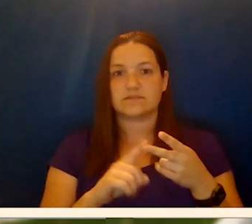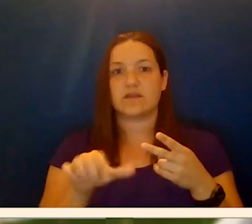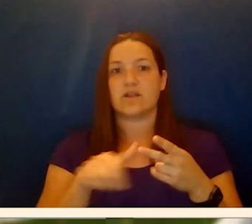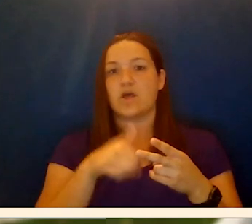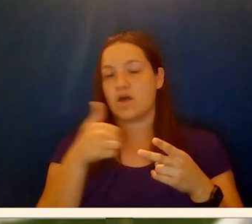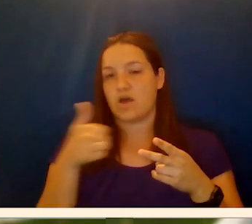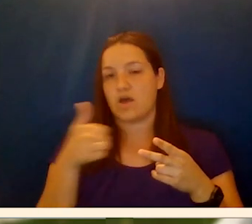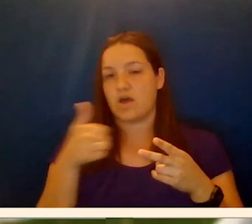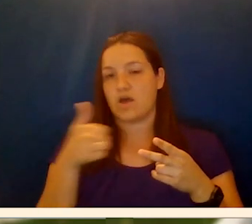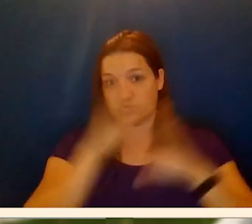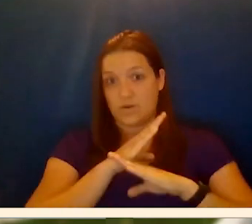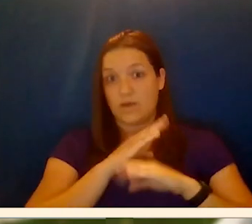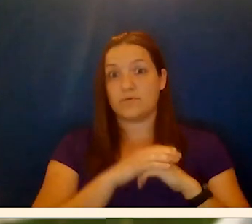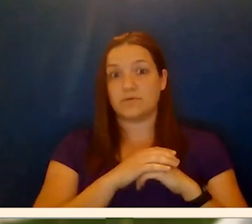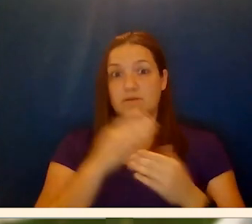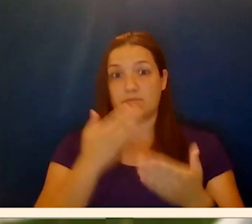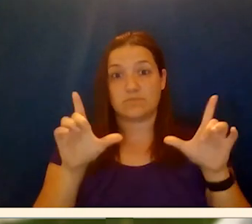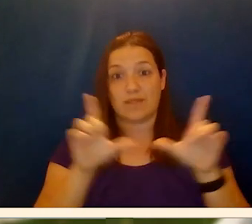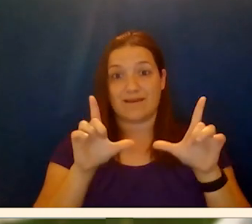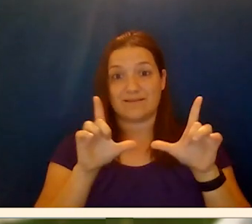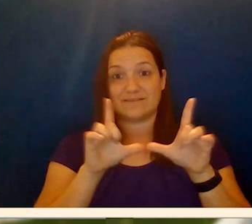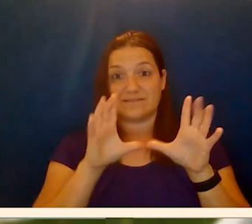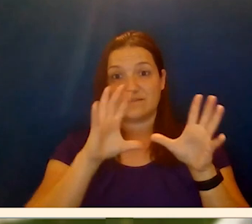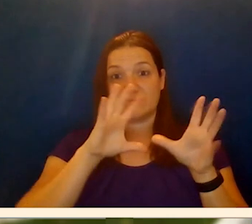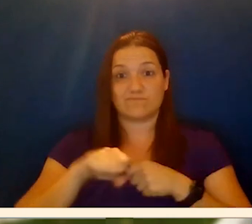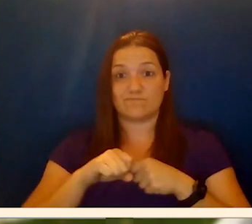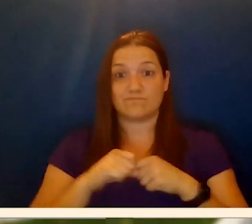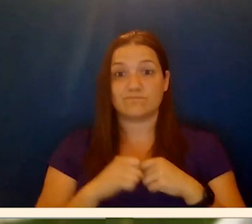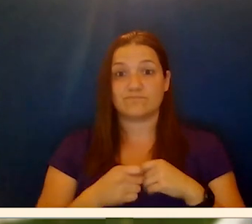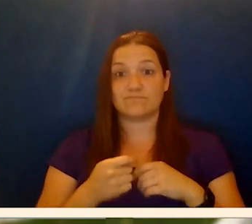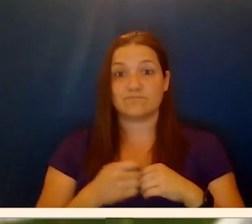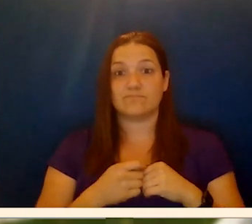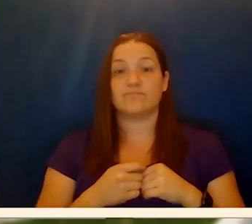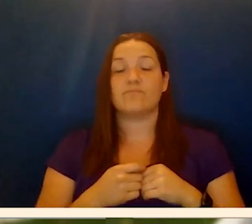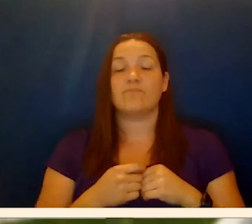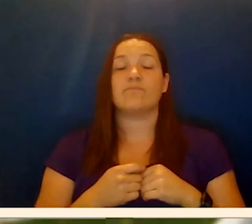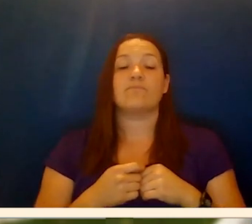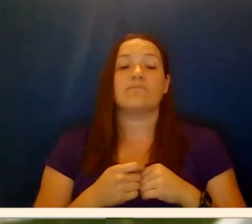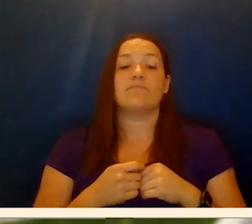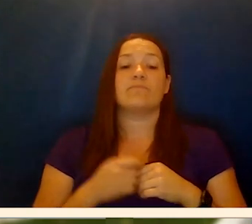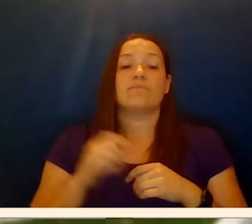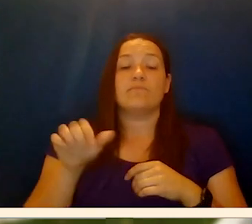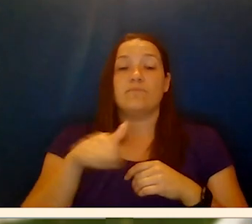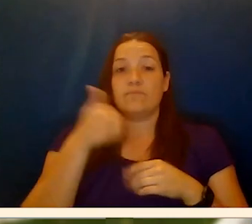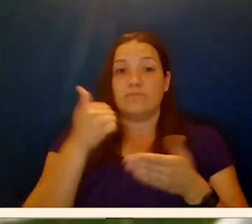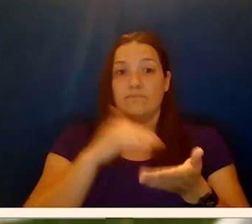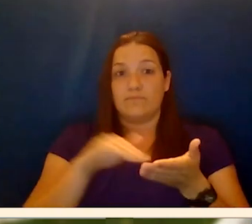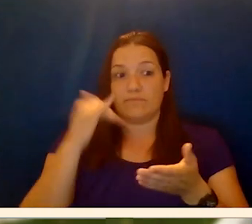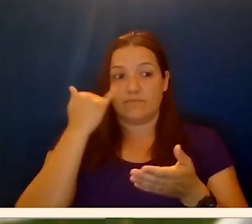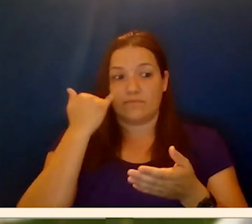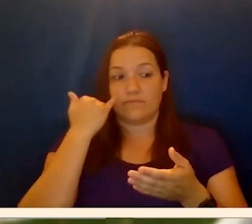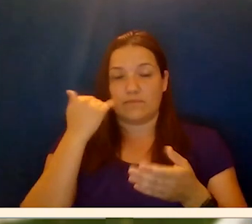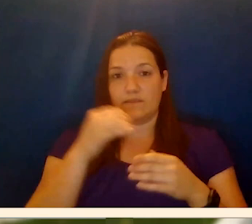license. The other exemption is if an employee says, I have a sincere